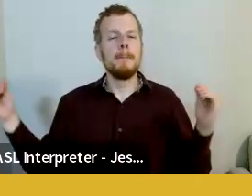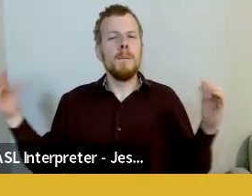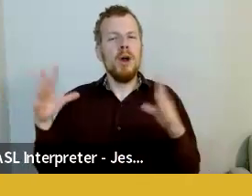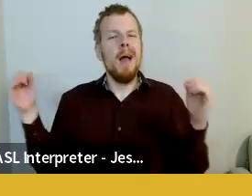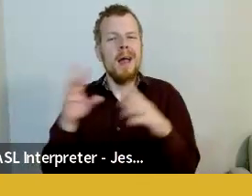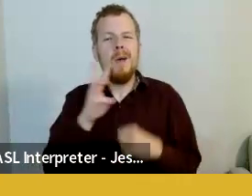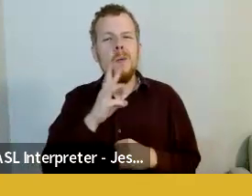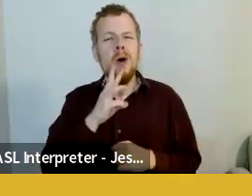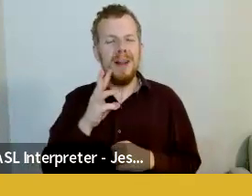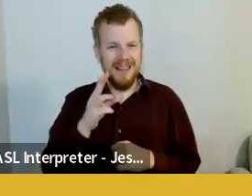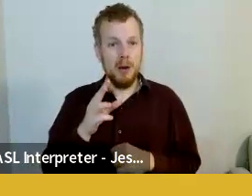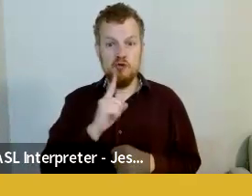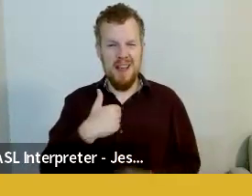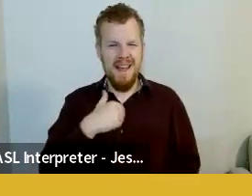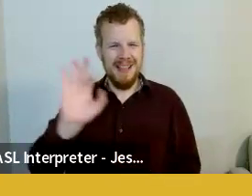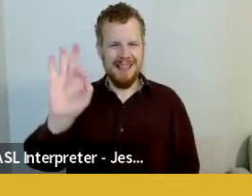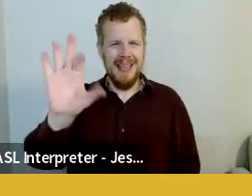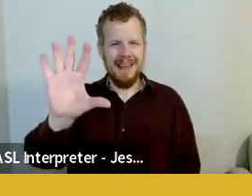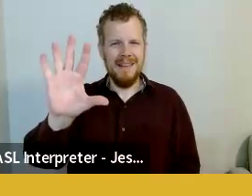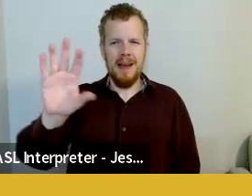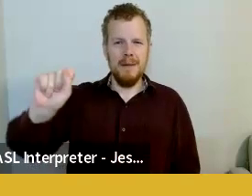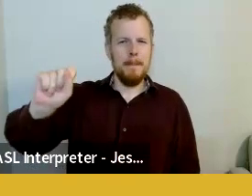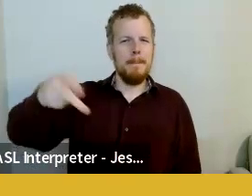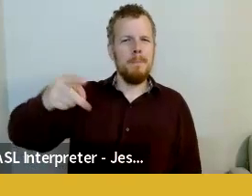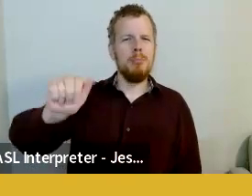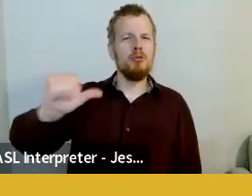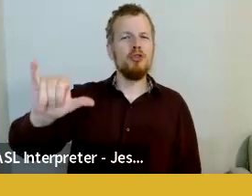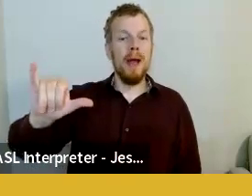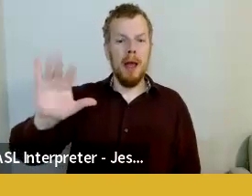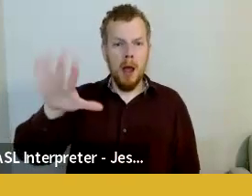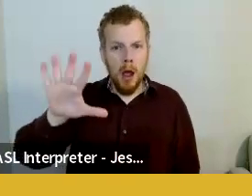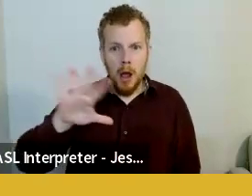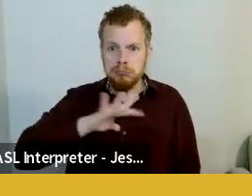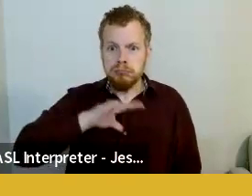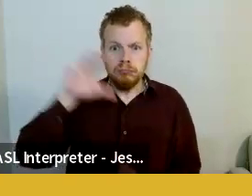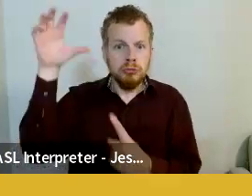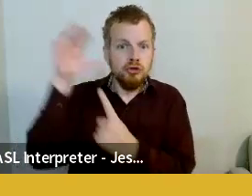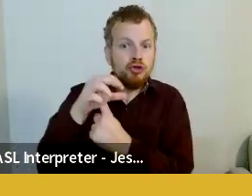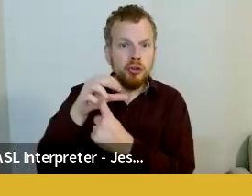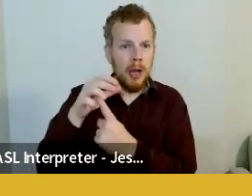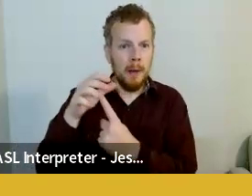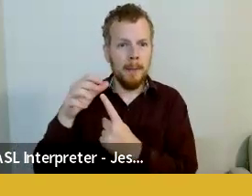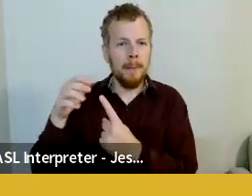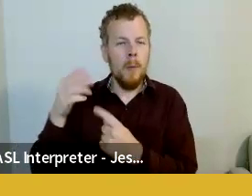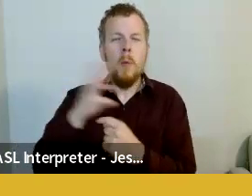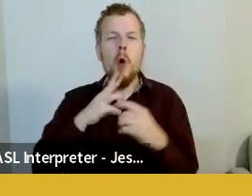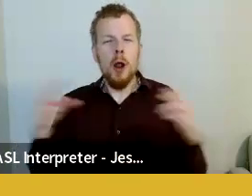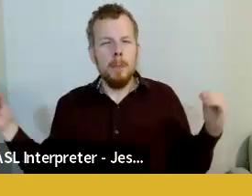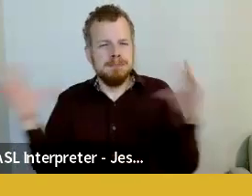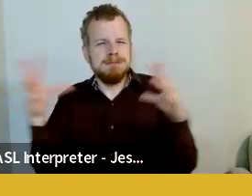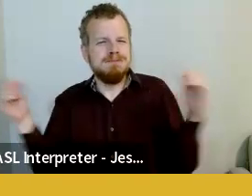Philadelphia, there are 95 spray grounds across the city. This is a fun, free, and quick way just to cool